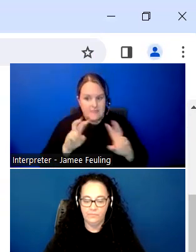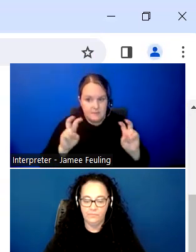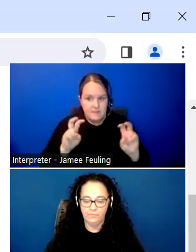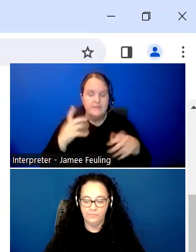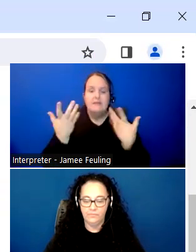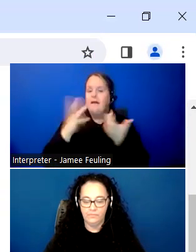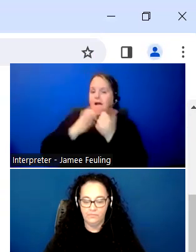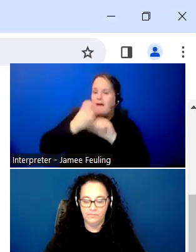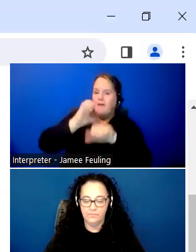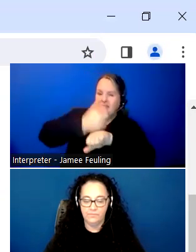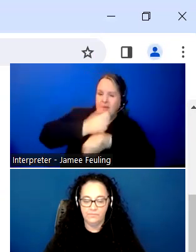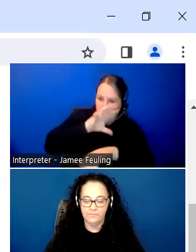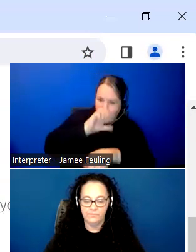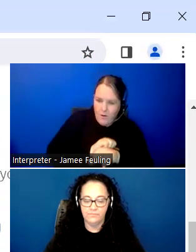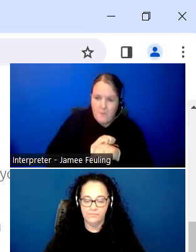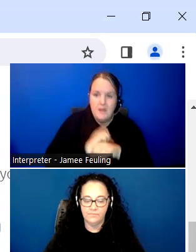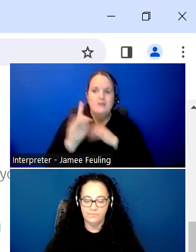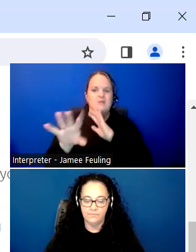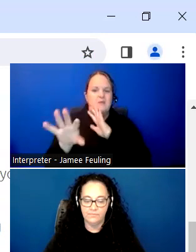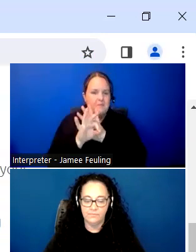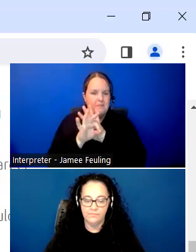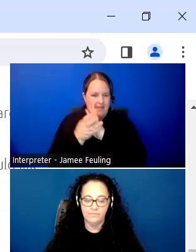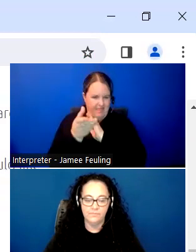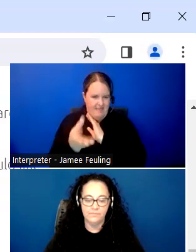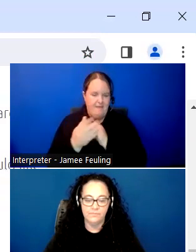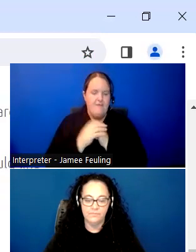to make an appointment, where you can click here.